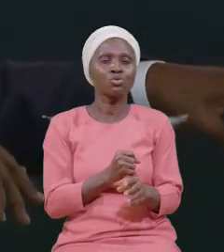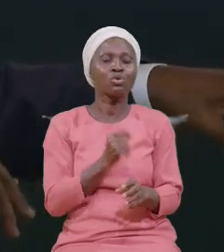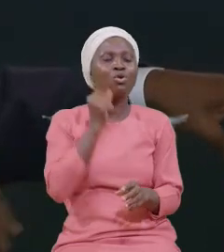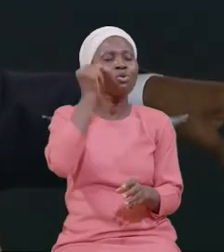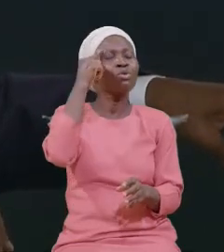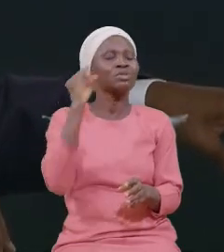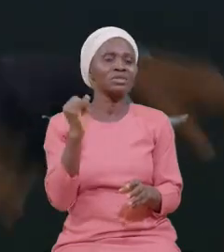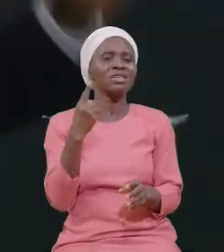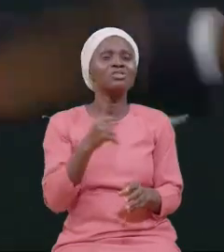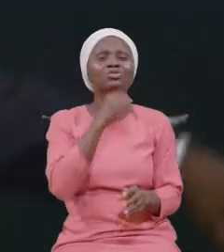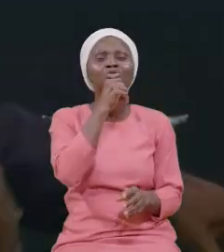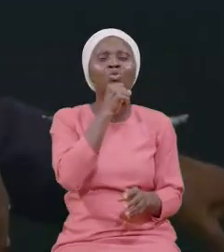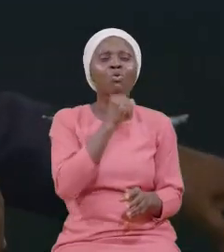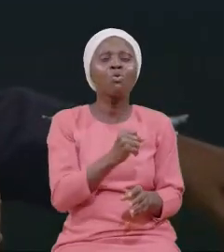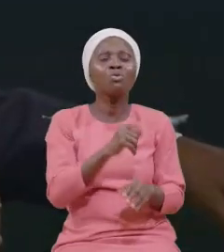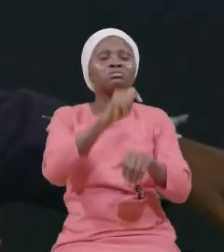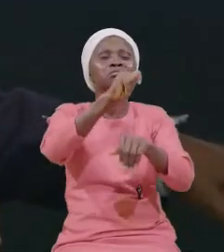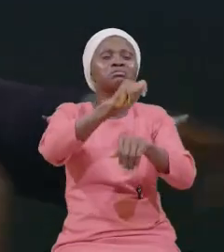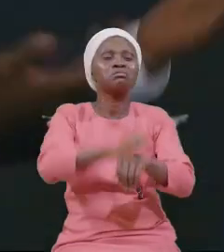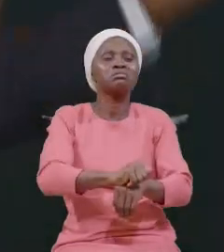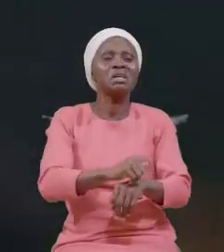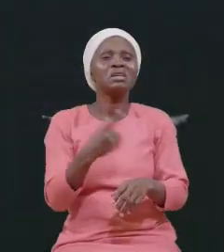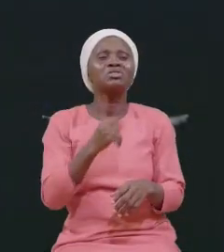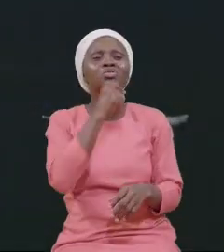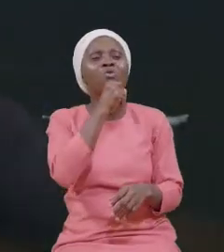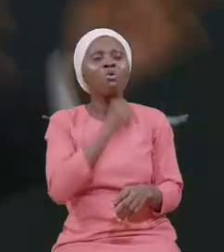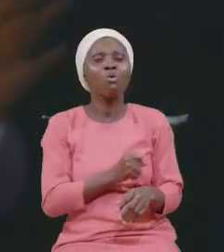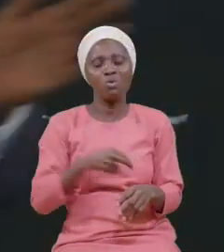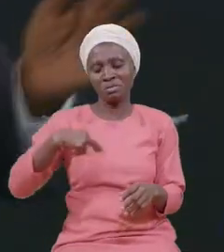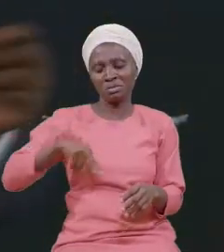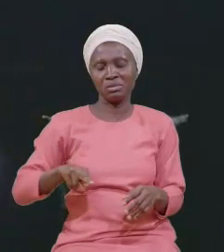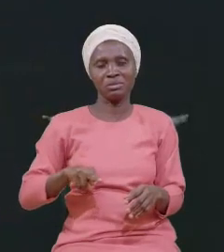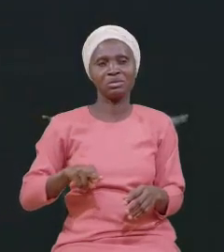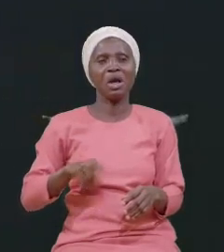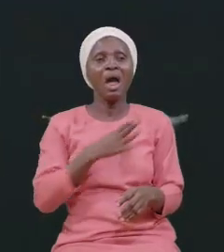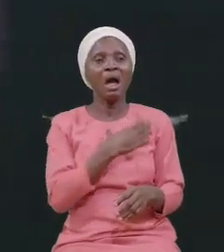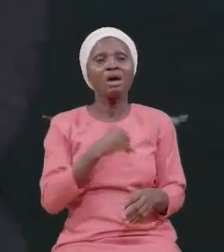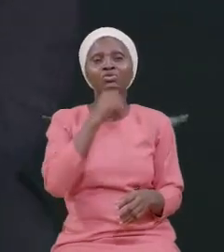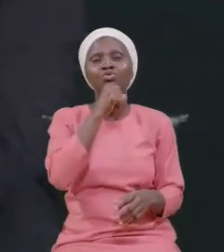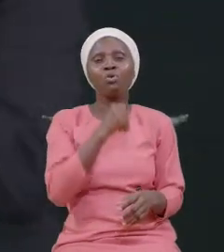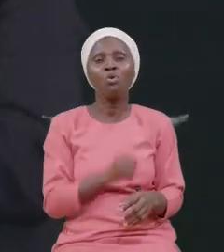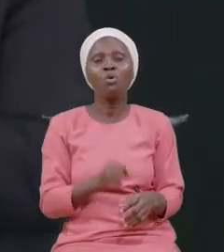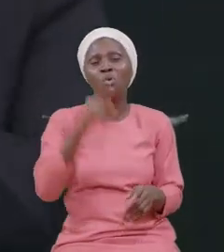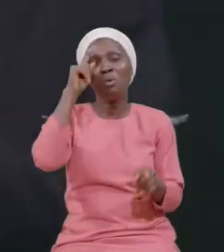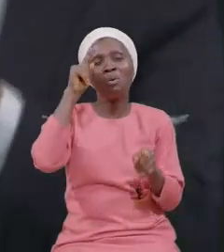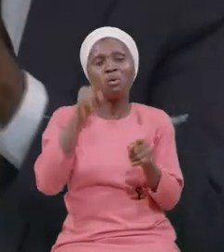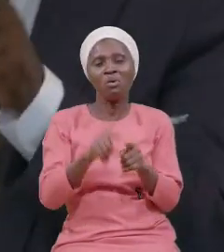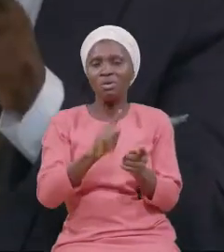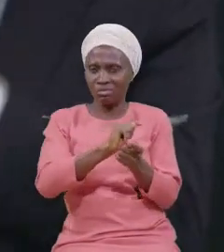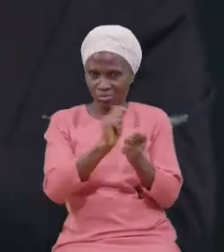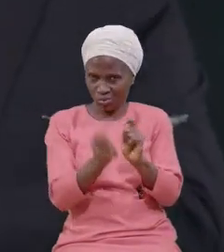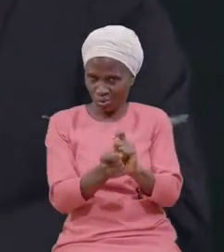old tradition, the old religion, and the old covenant, and turn to the